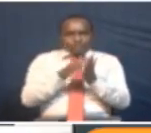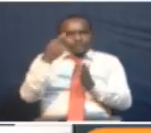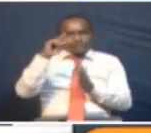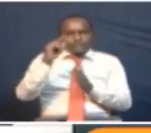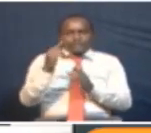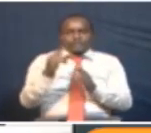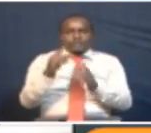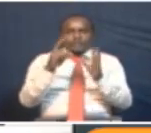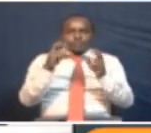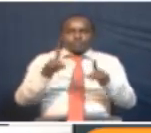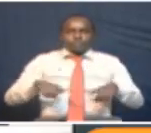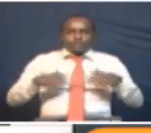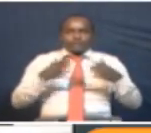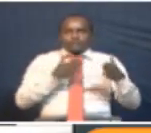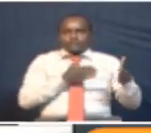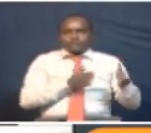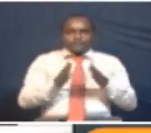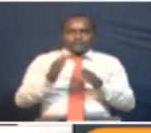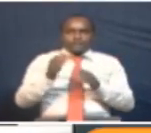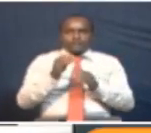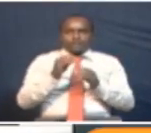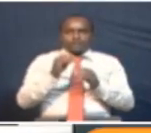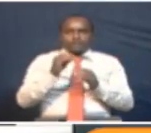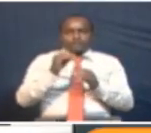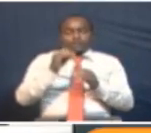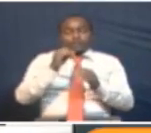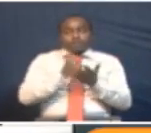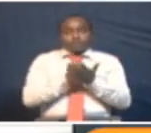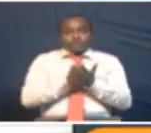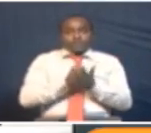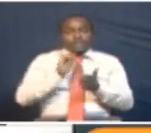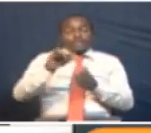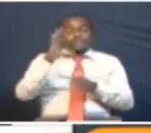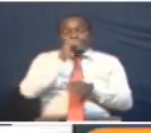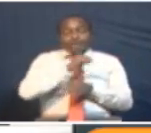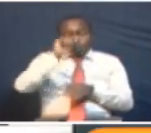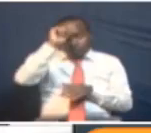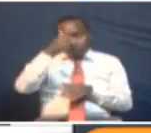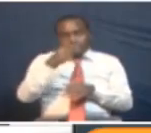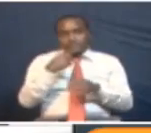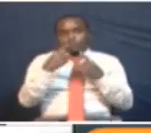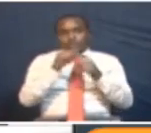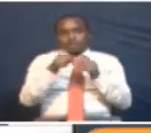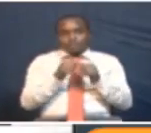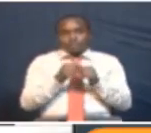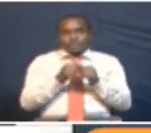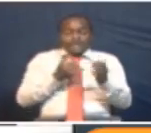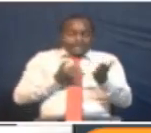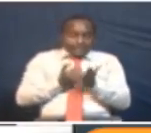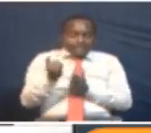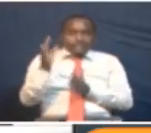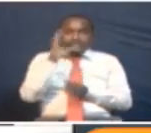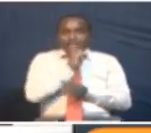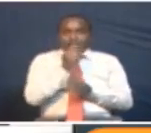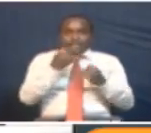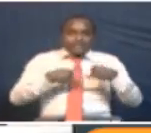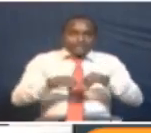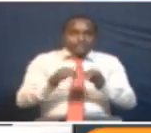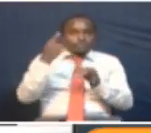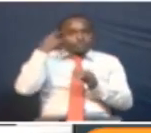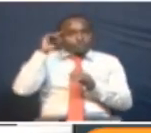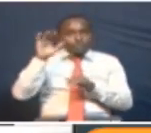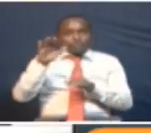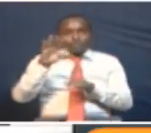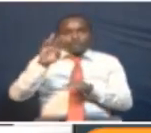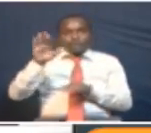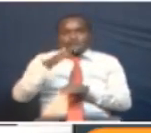Mm-hmm. That is the lack of intelligence I'm talking about. The lack of integrity also is in an attempt for our parliamentarians